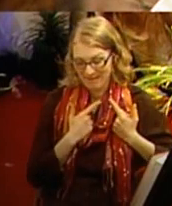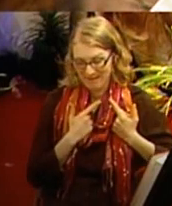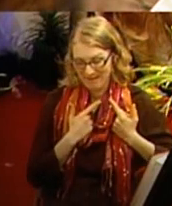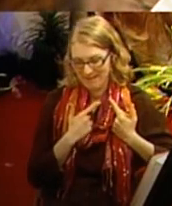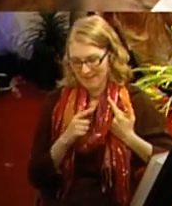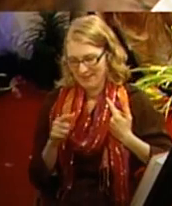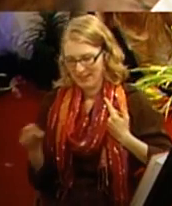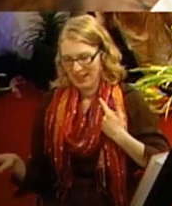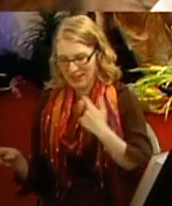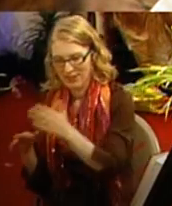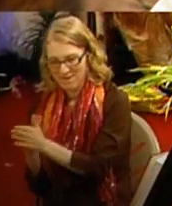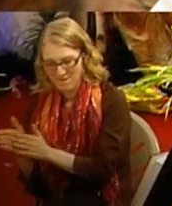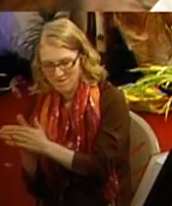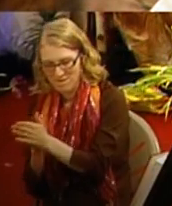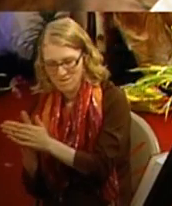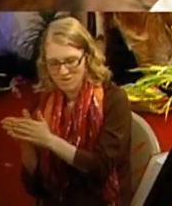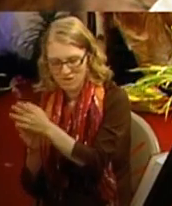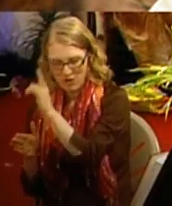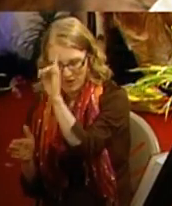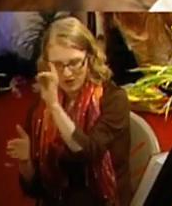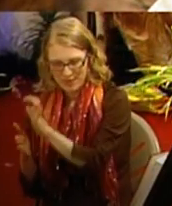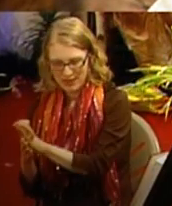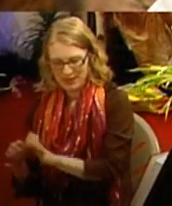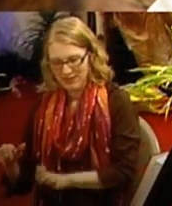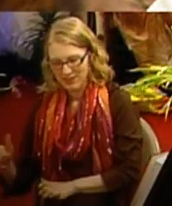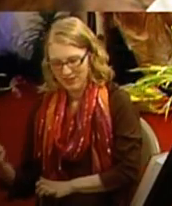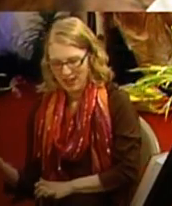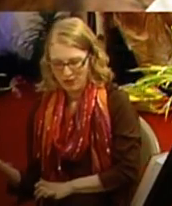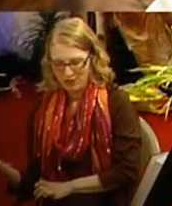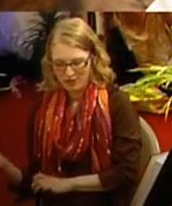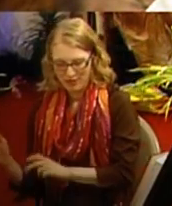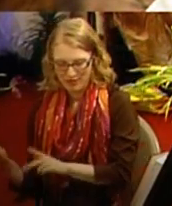and the fervent belief of another.